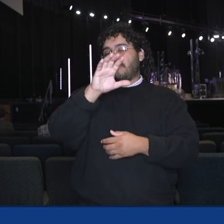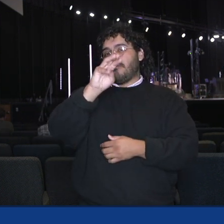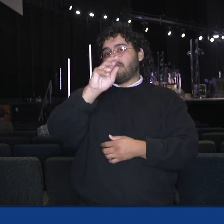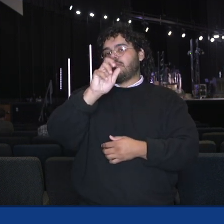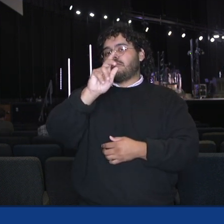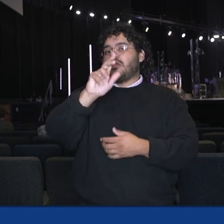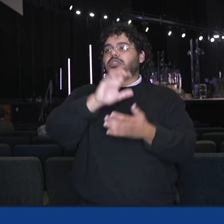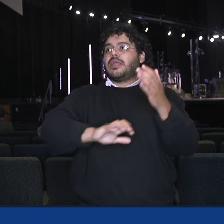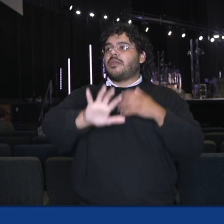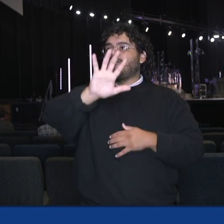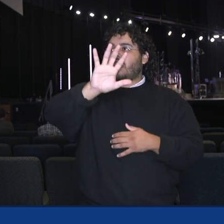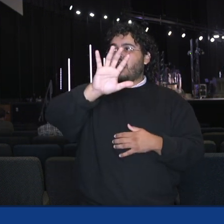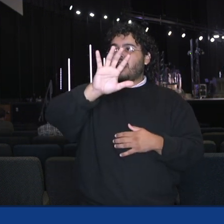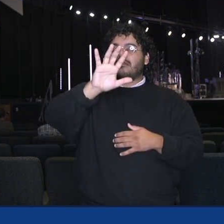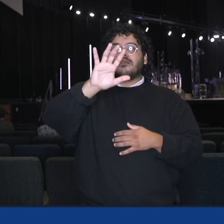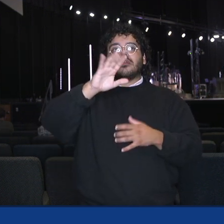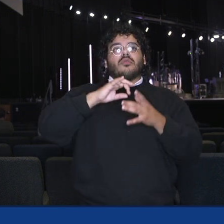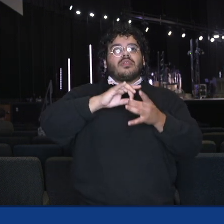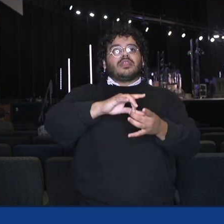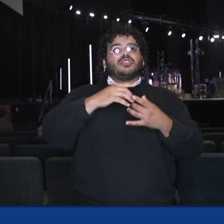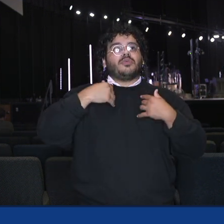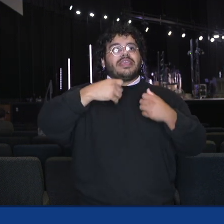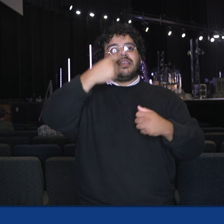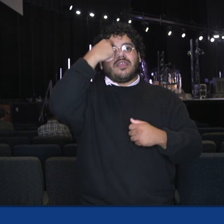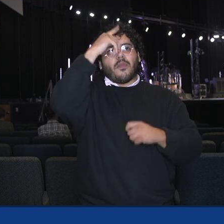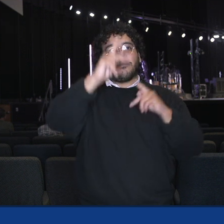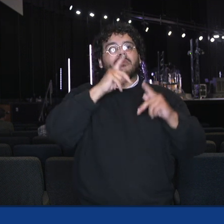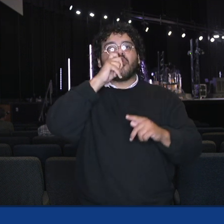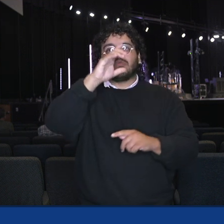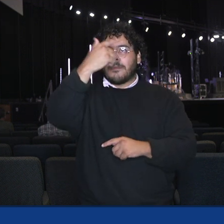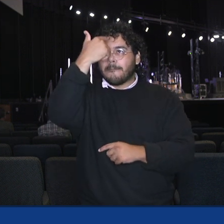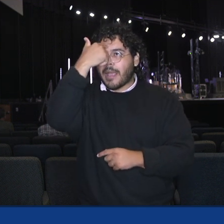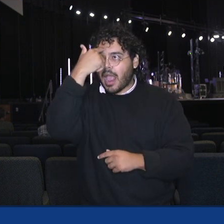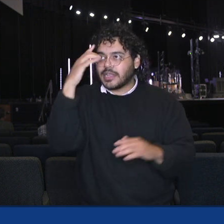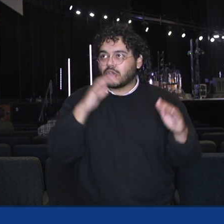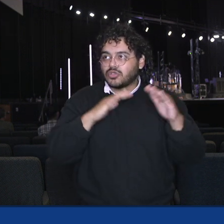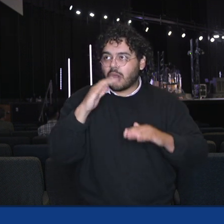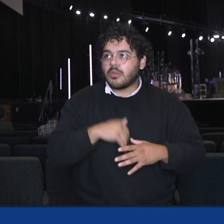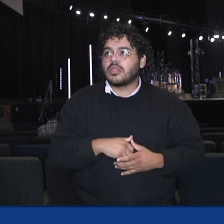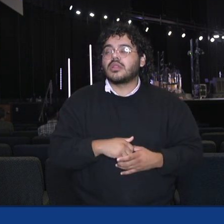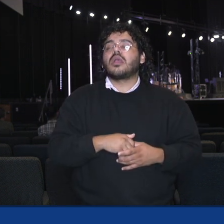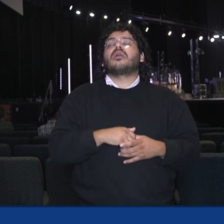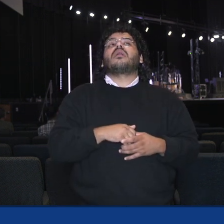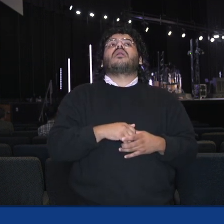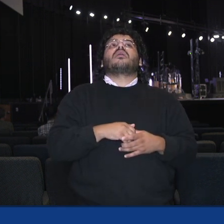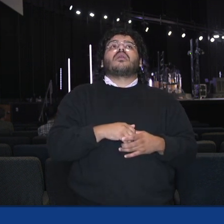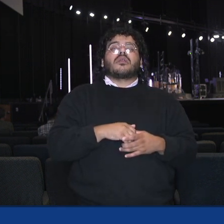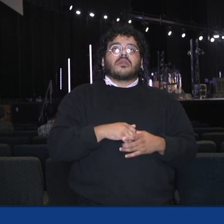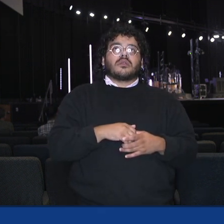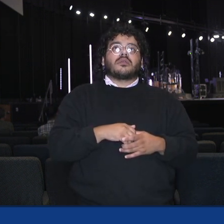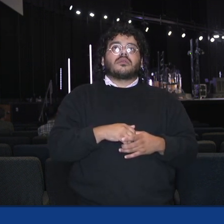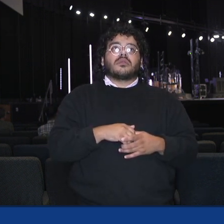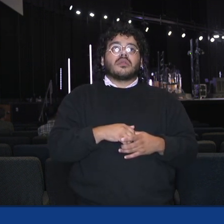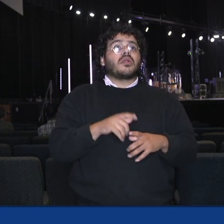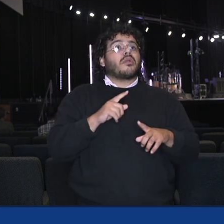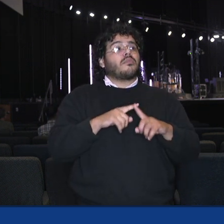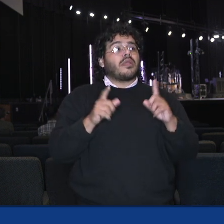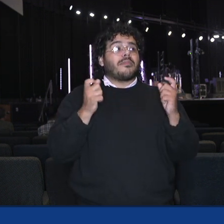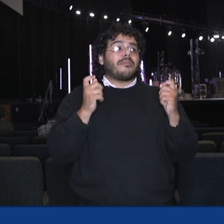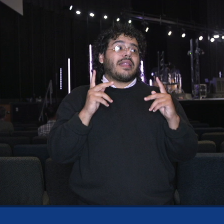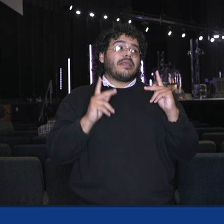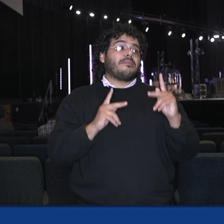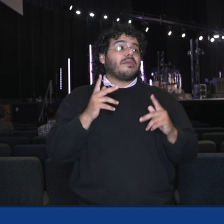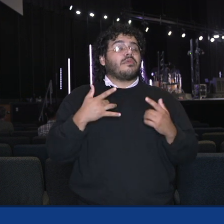minds. And my guess is, because I know most people, that most of us are most comfortable in extremes, right? That's